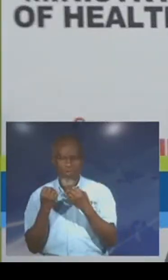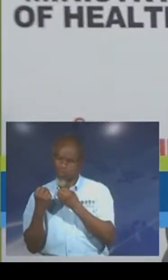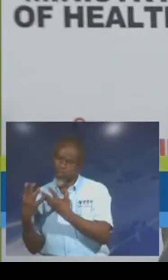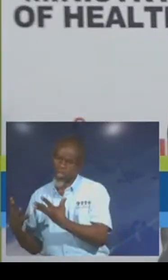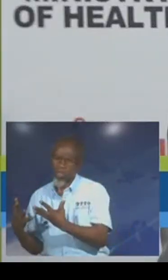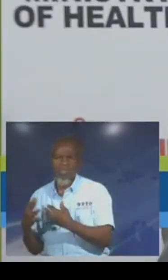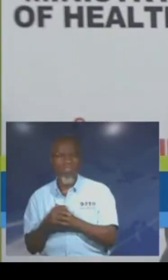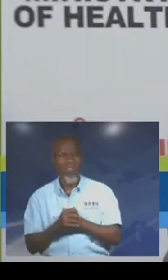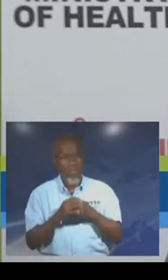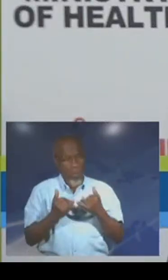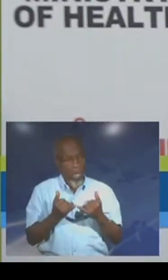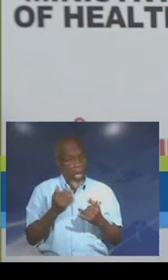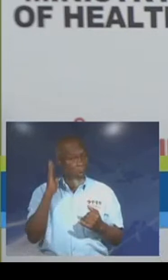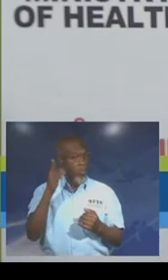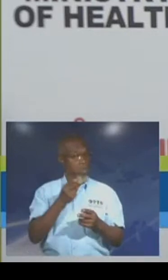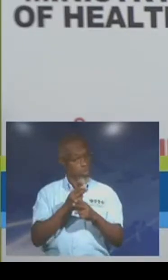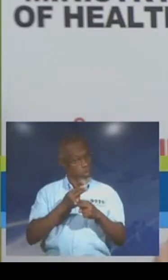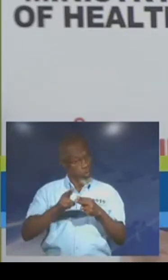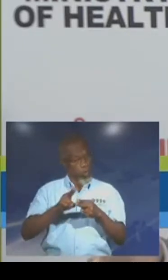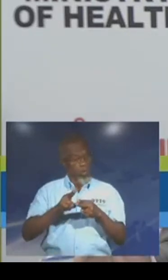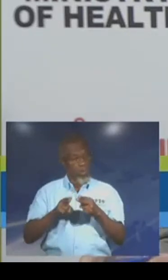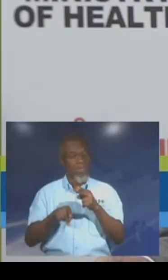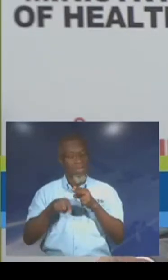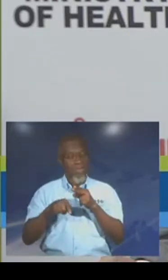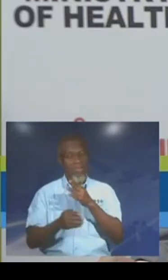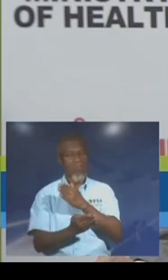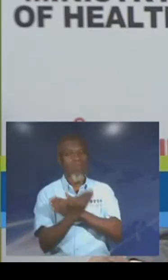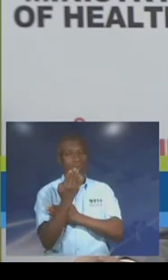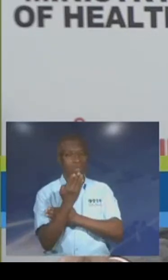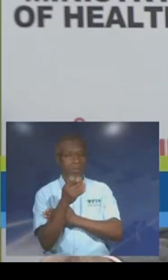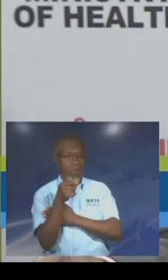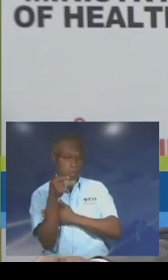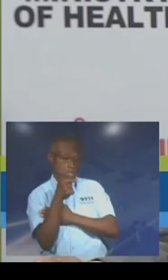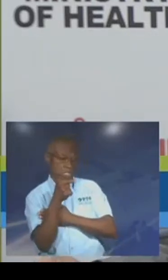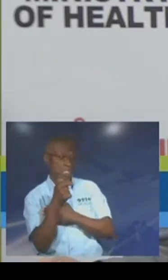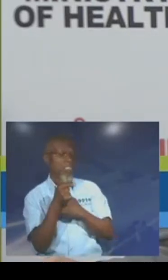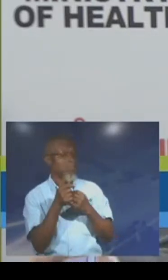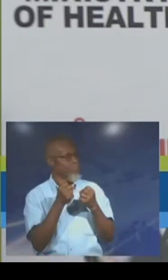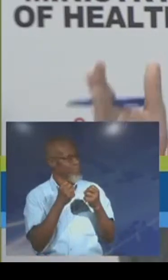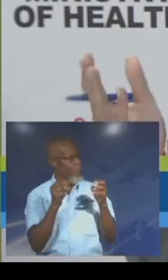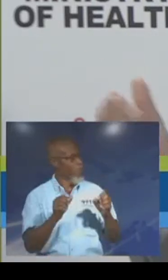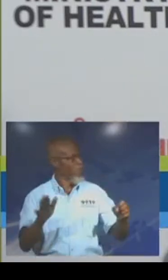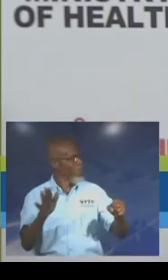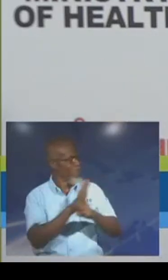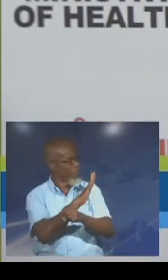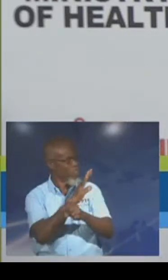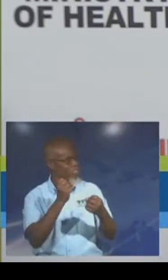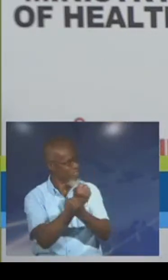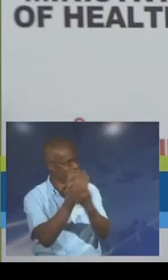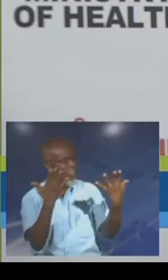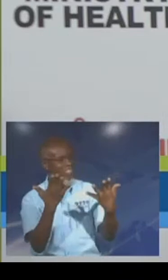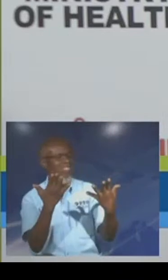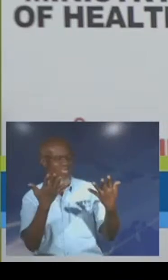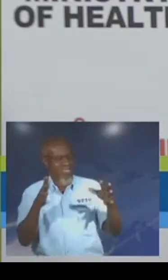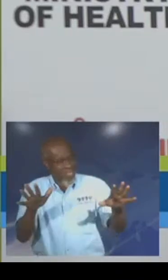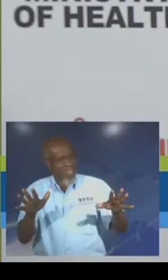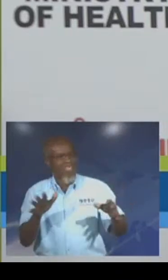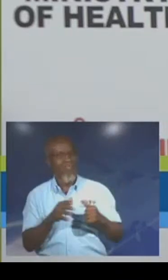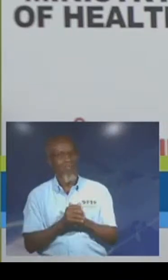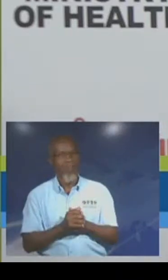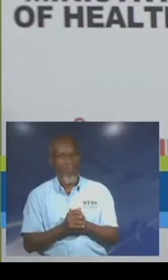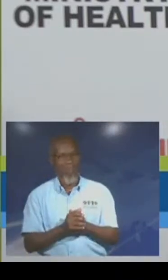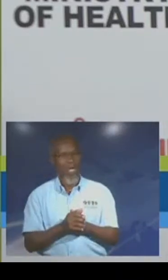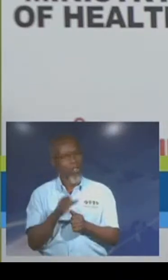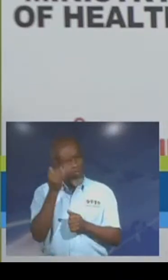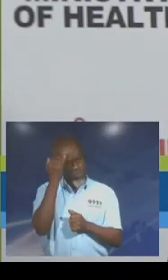will be very brief this morning because the CMO gave a very detailed presentation, and I'm sure there will be many questions and answers,